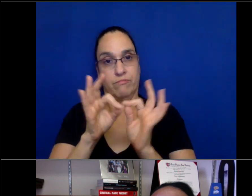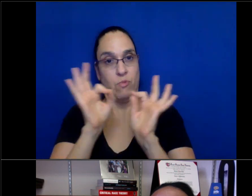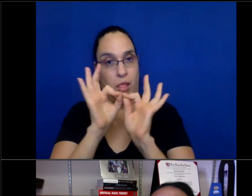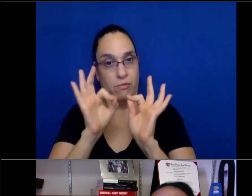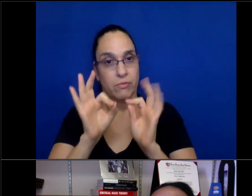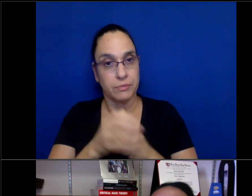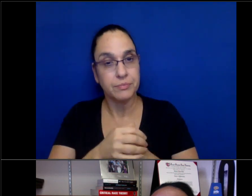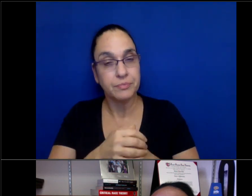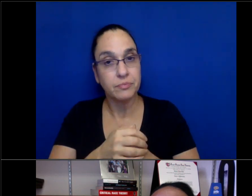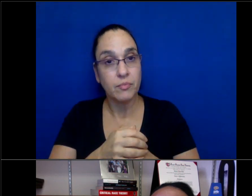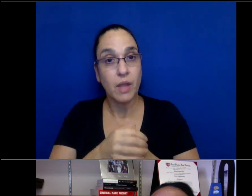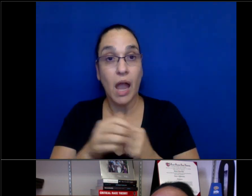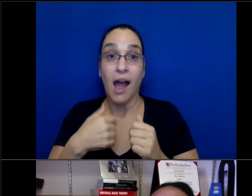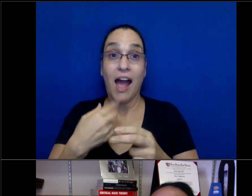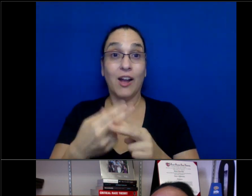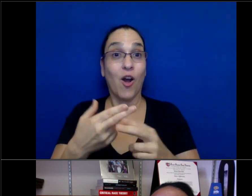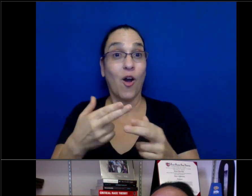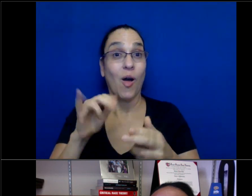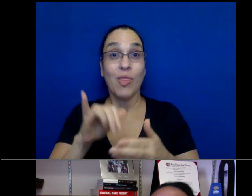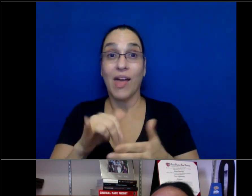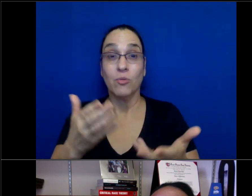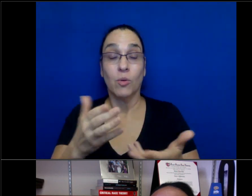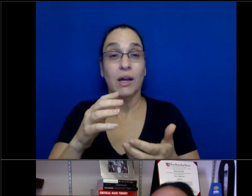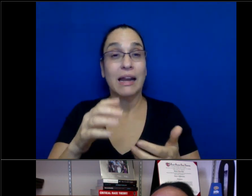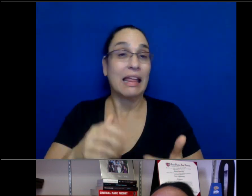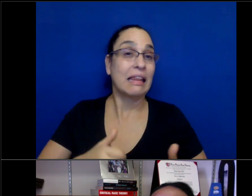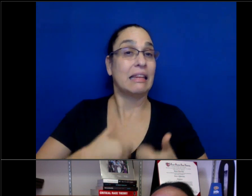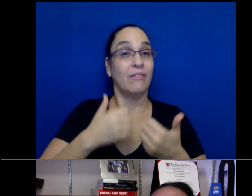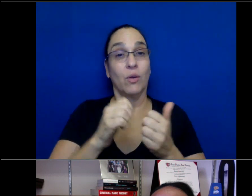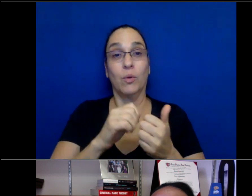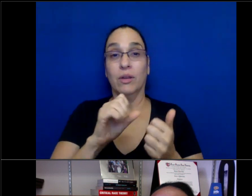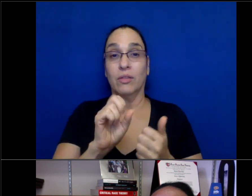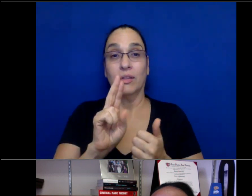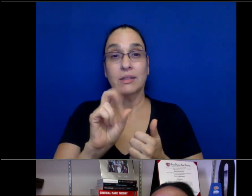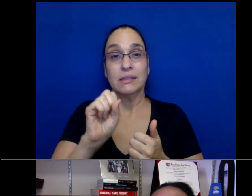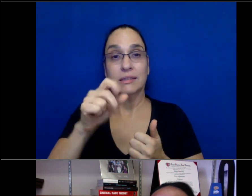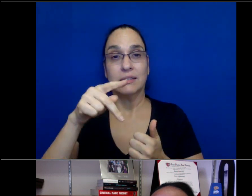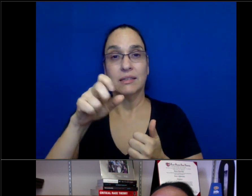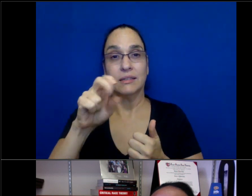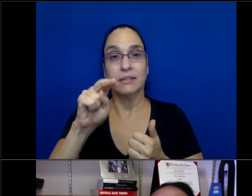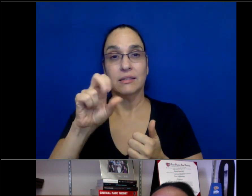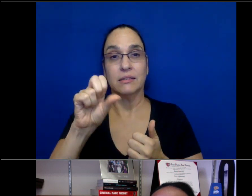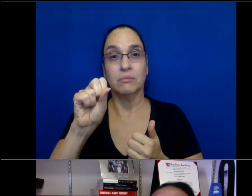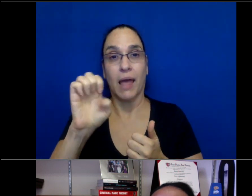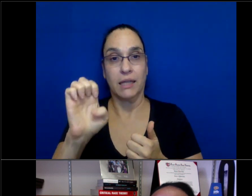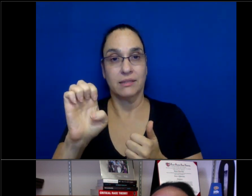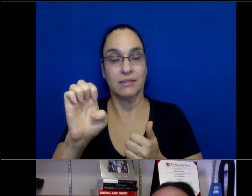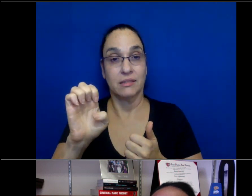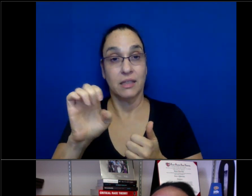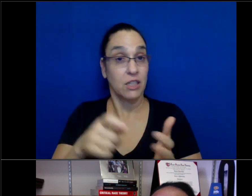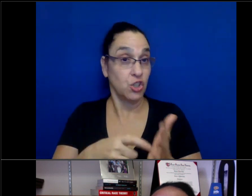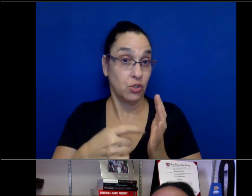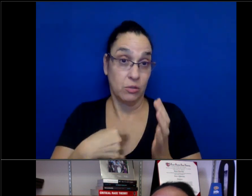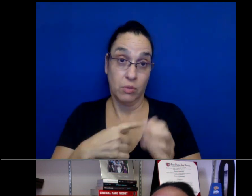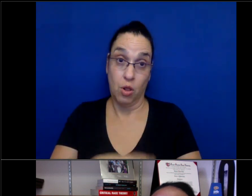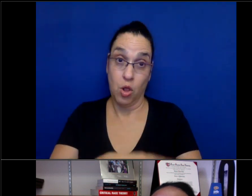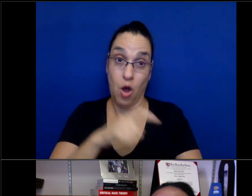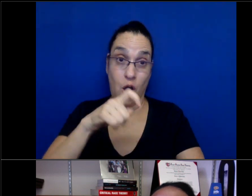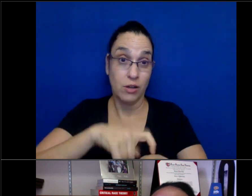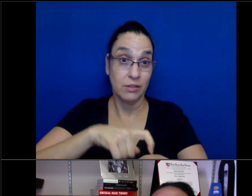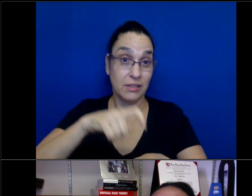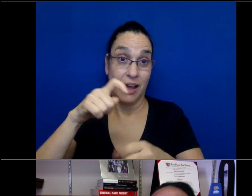a suspense. So, and it took me a very, very long time to write the first chapter of this book that came out at MIT